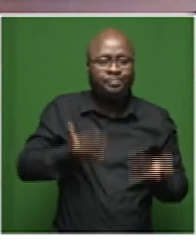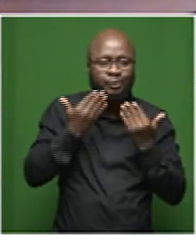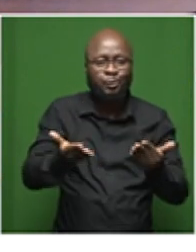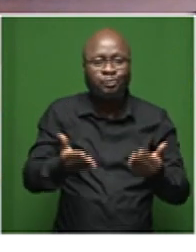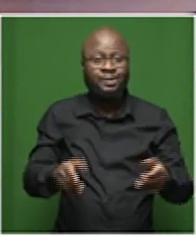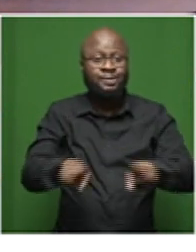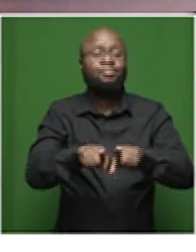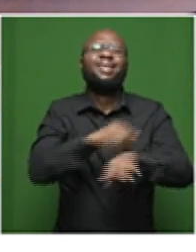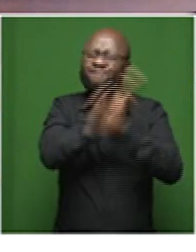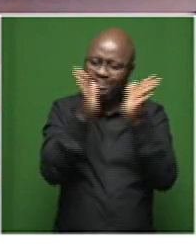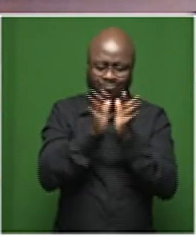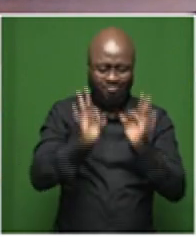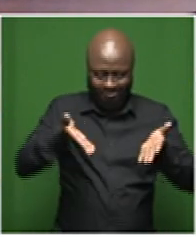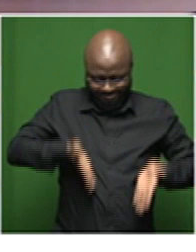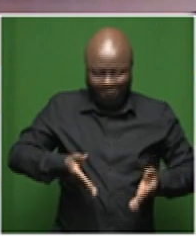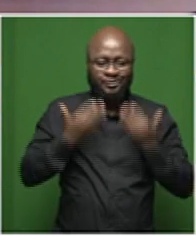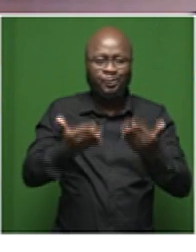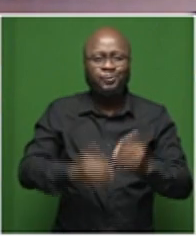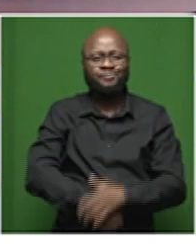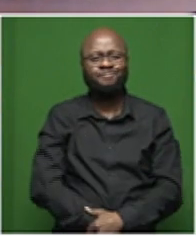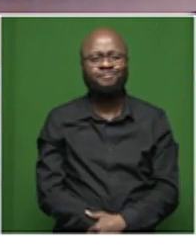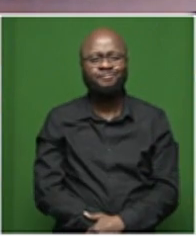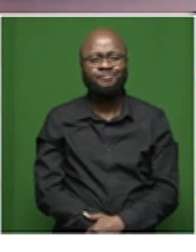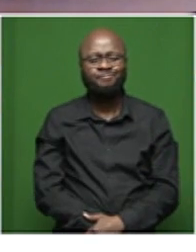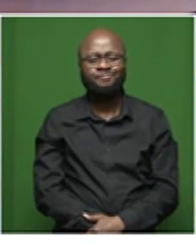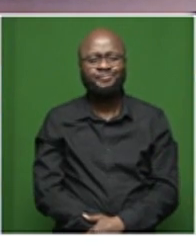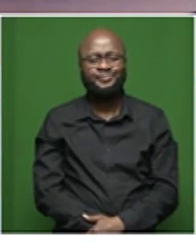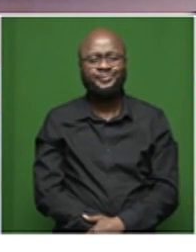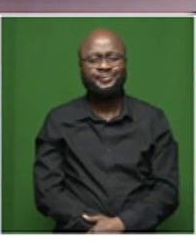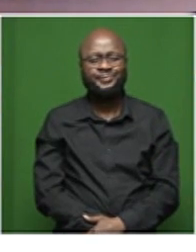Vital Signs. We'll continue with our show after this ad break.